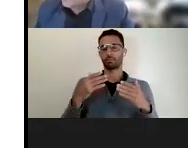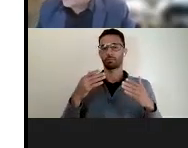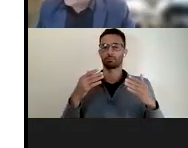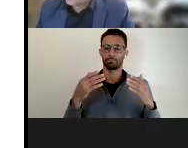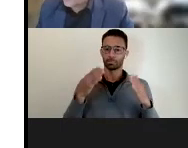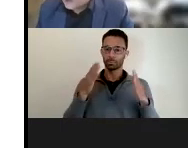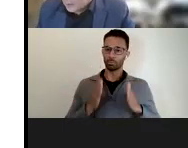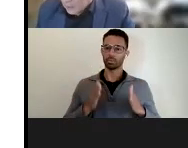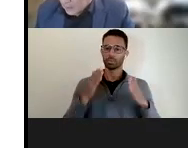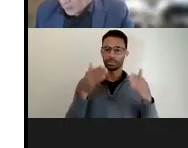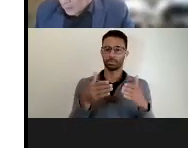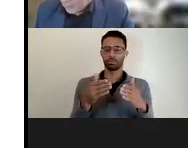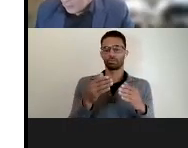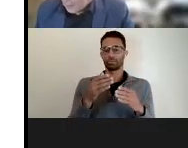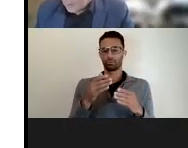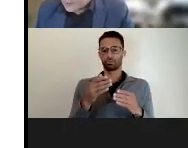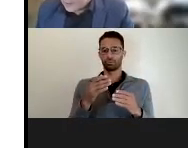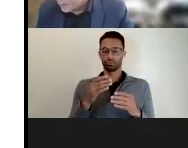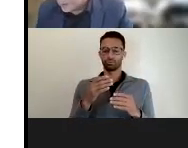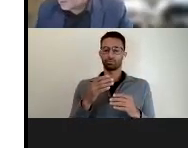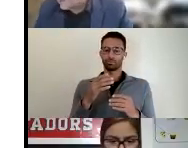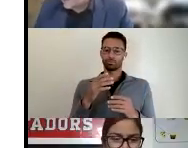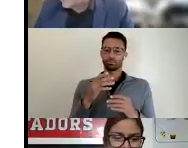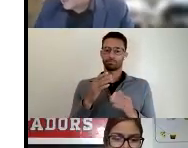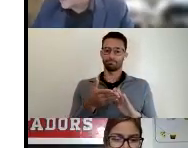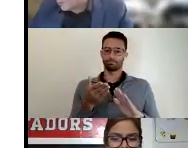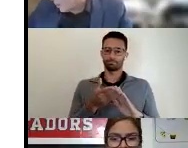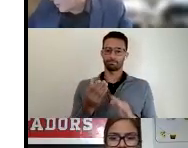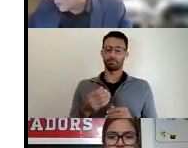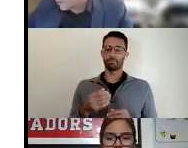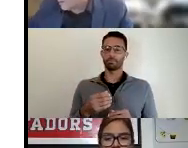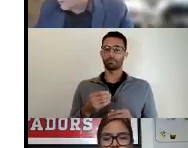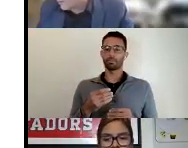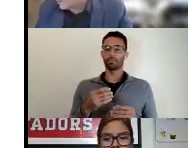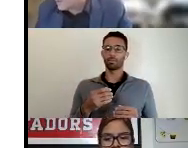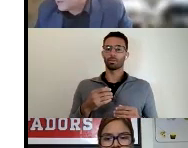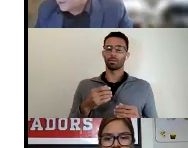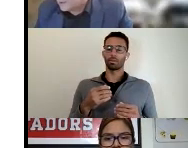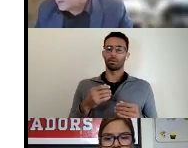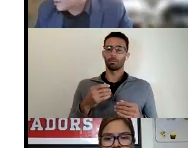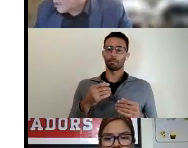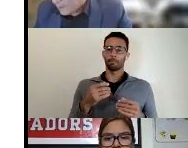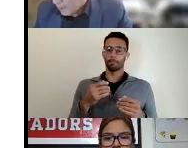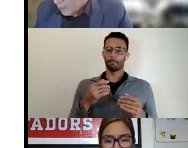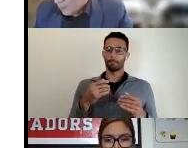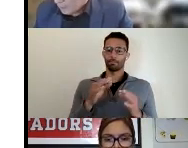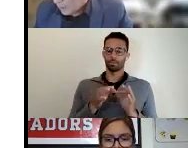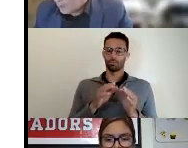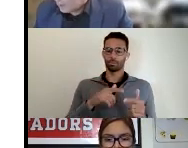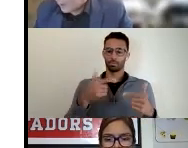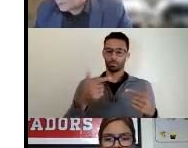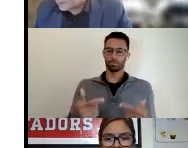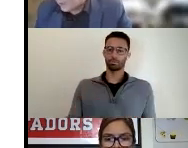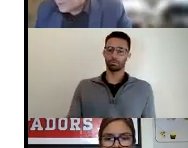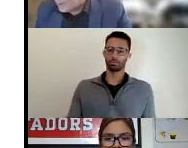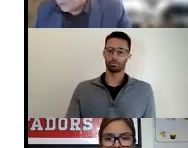and hope there'll be more like it. And lastly, there's a LA Times article. I put a link in the chat regarding